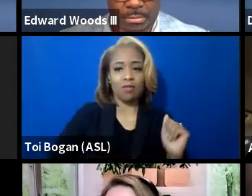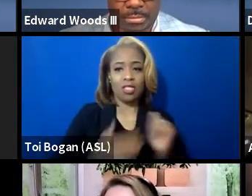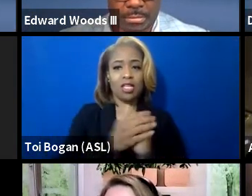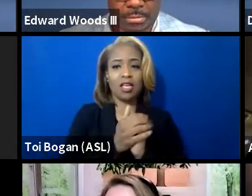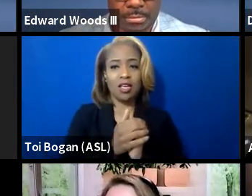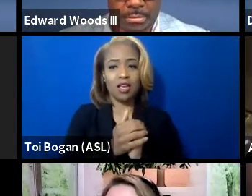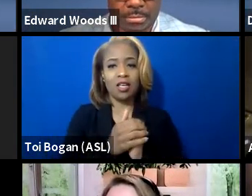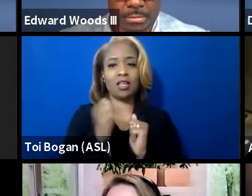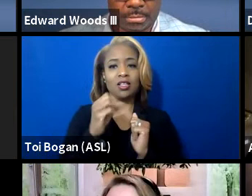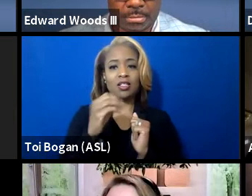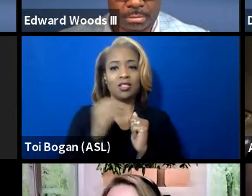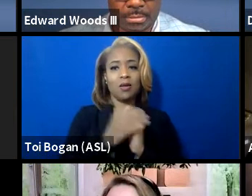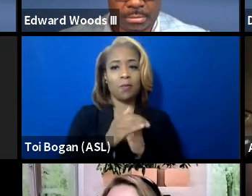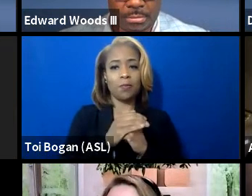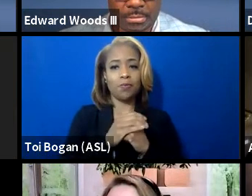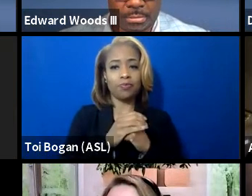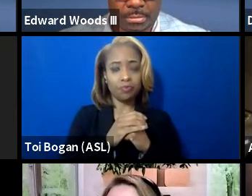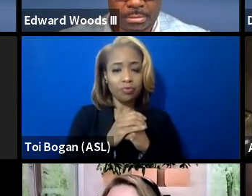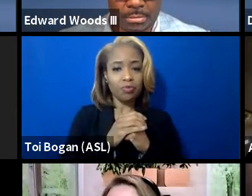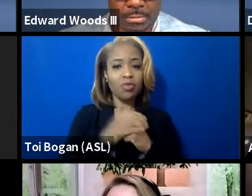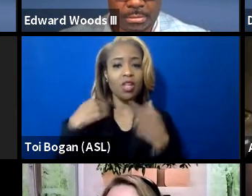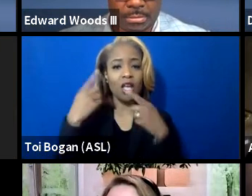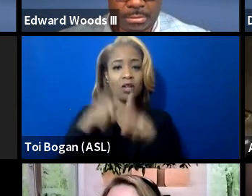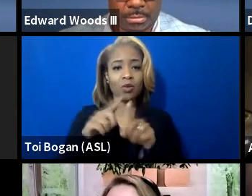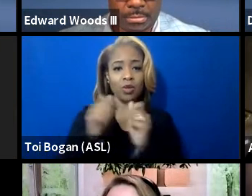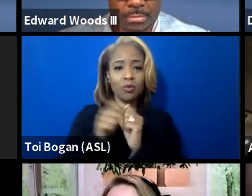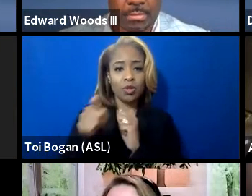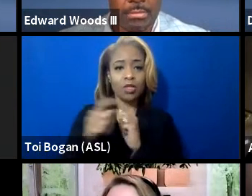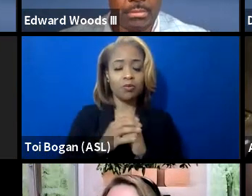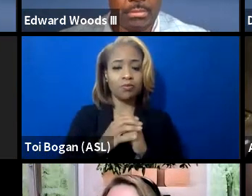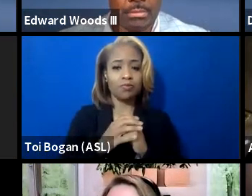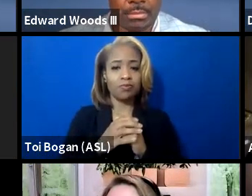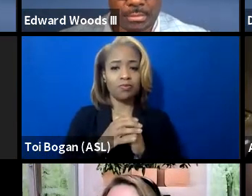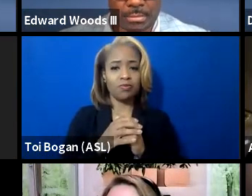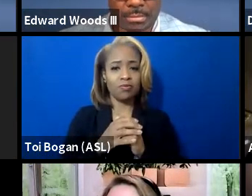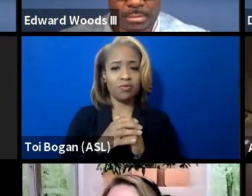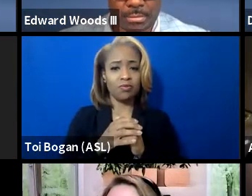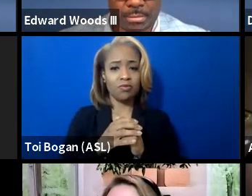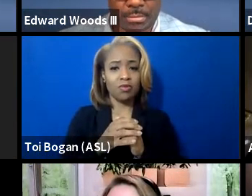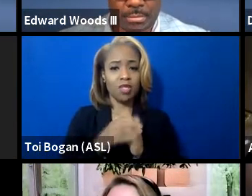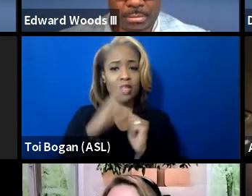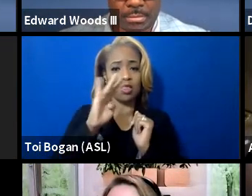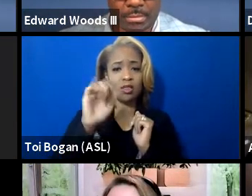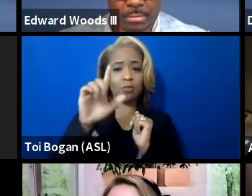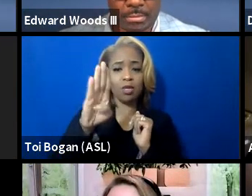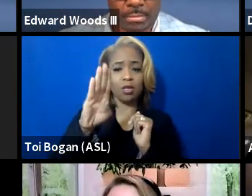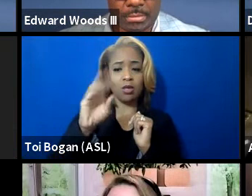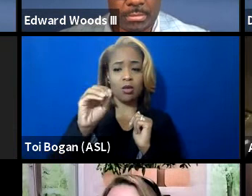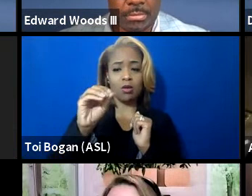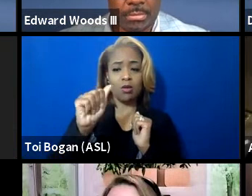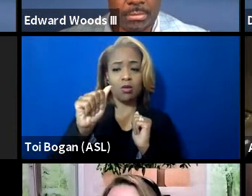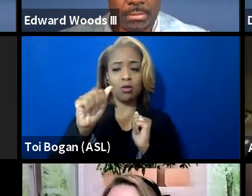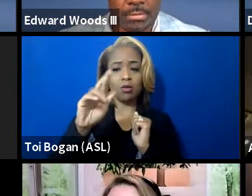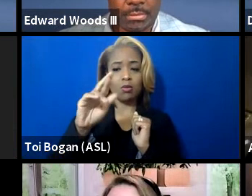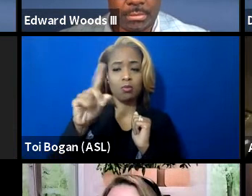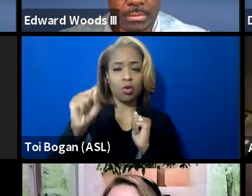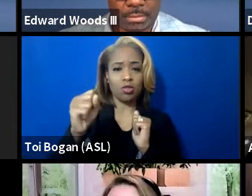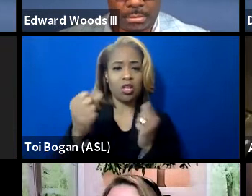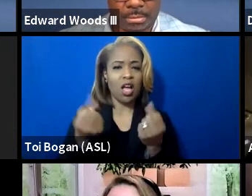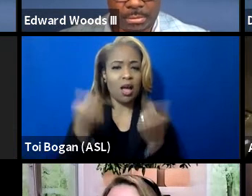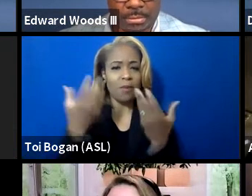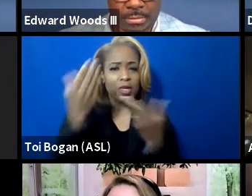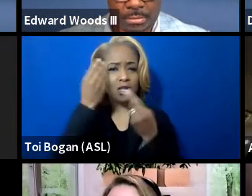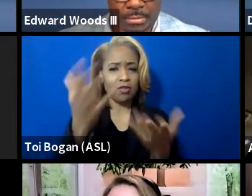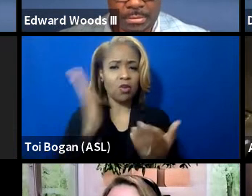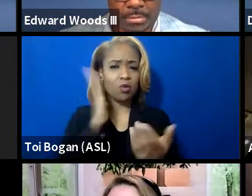look differently at us. I do agree with you. My only deal with the billboards is how much information are they really going to